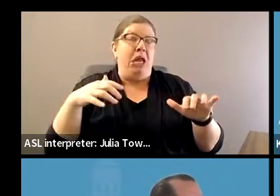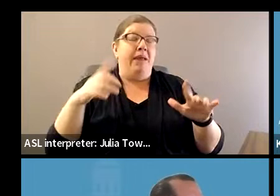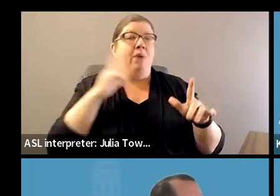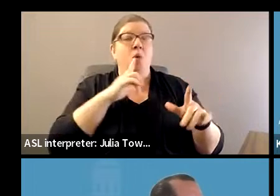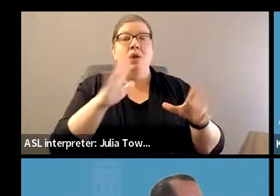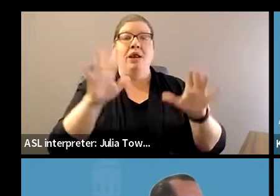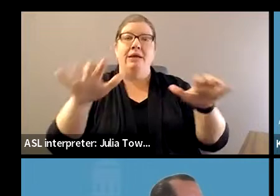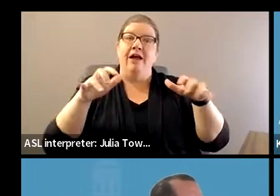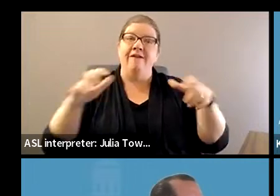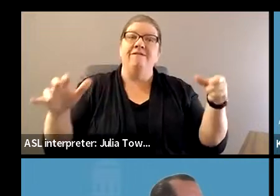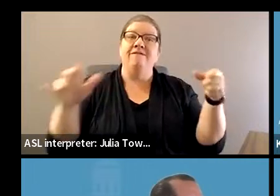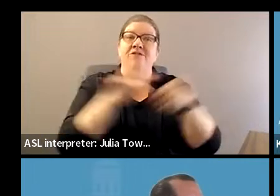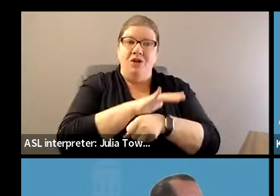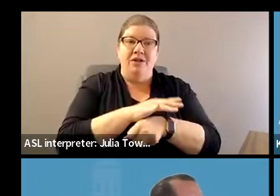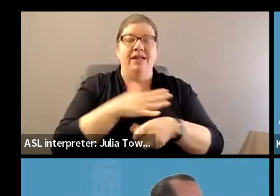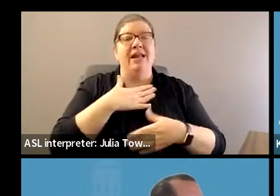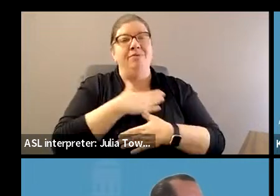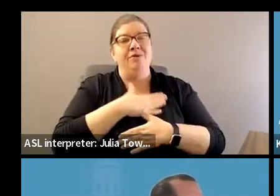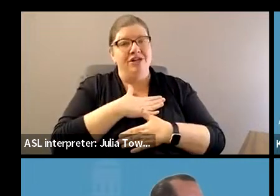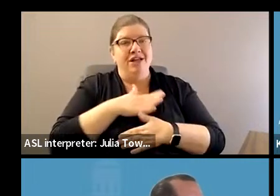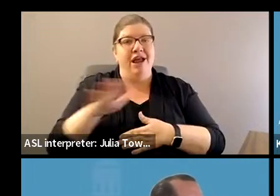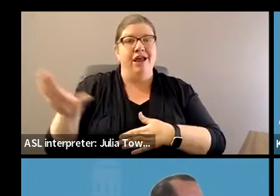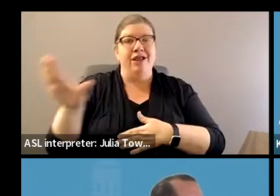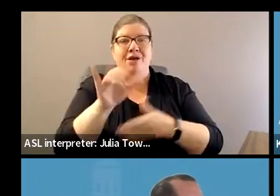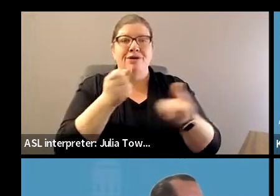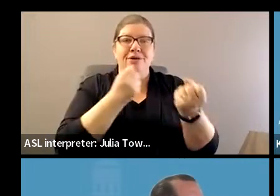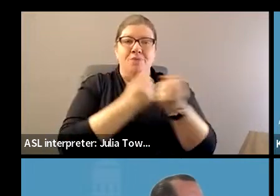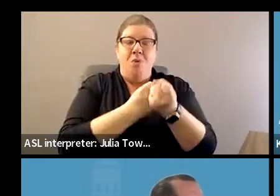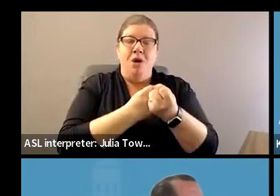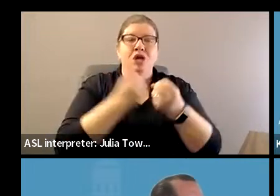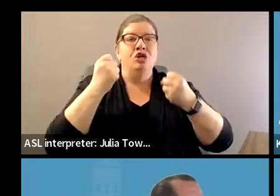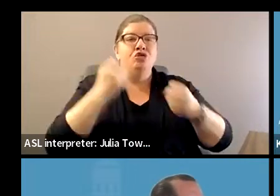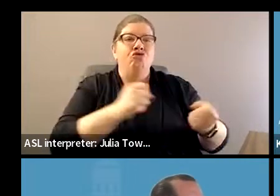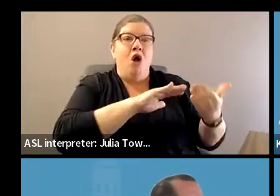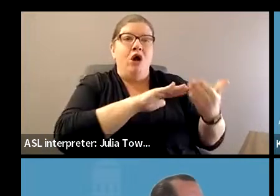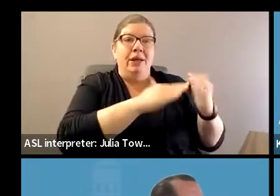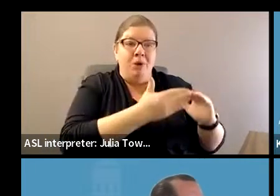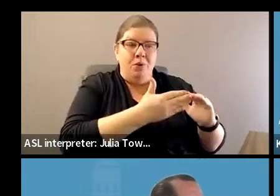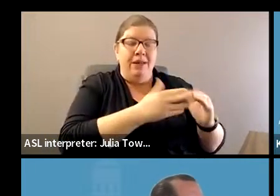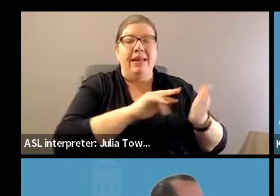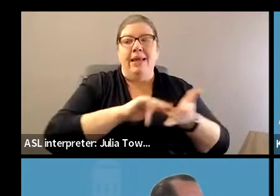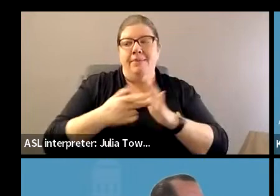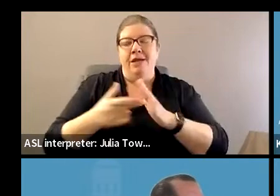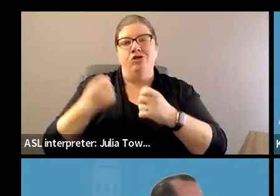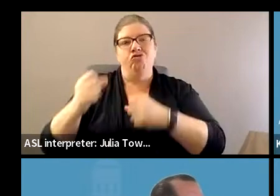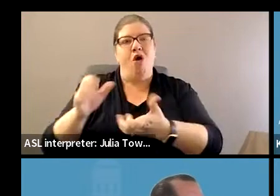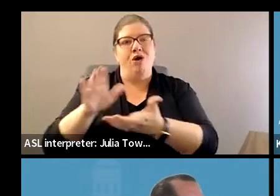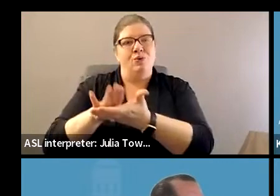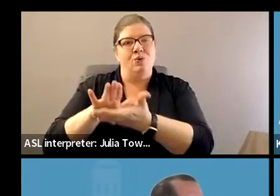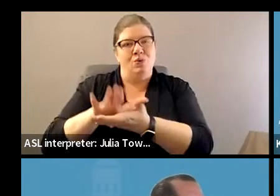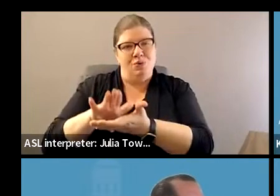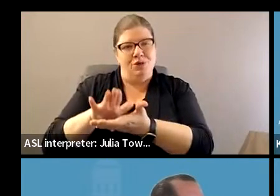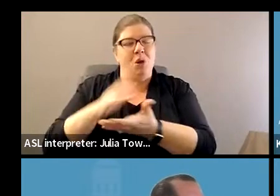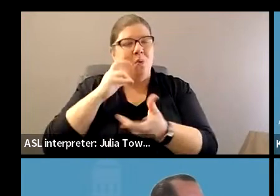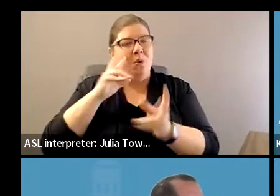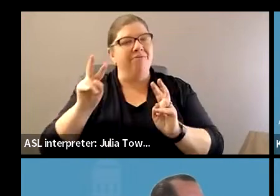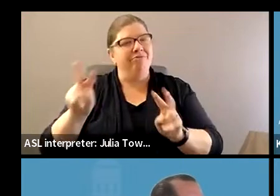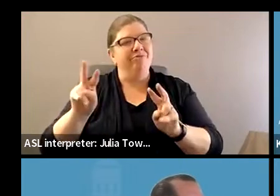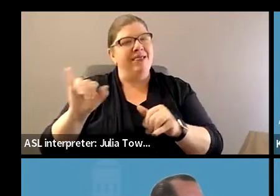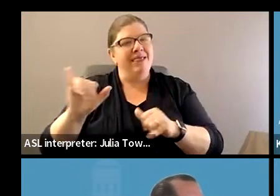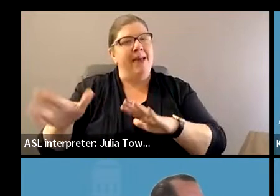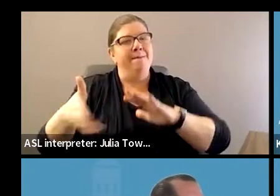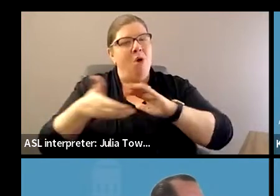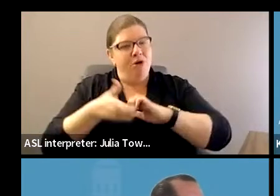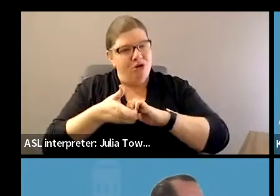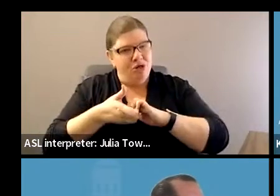full. And I just appreciate that their support, because strong community, strong schools. And so we just appreciate the partnership and looking forward to how that's going